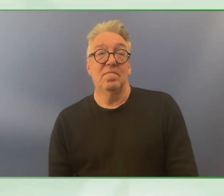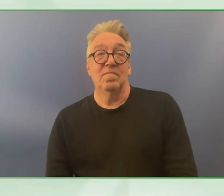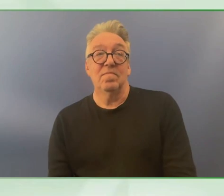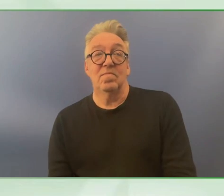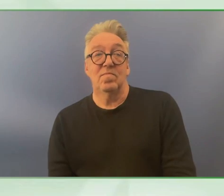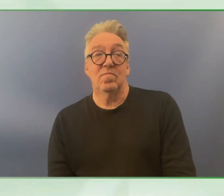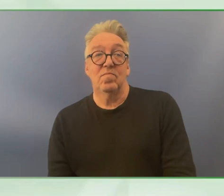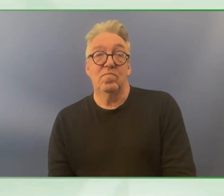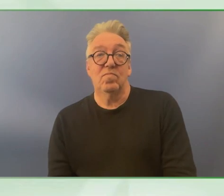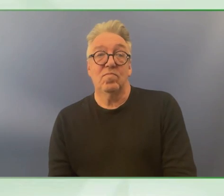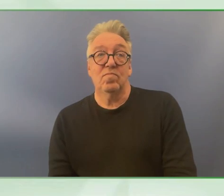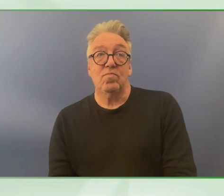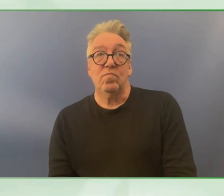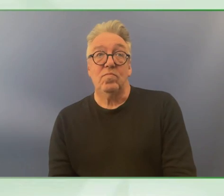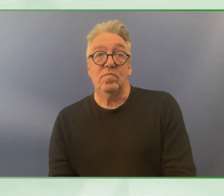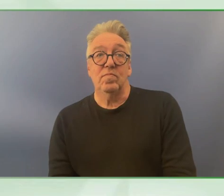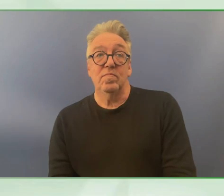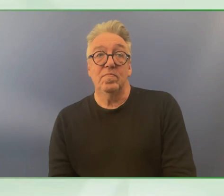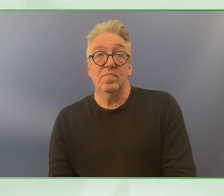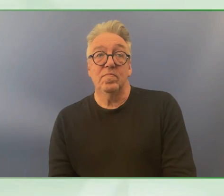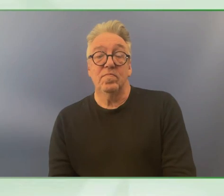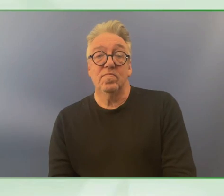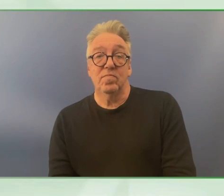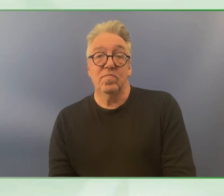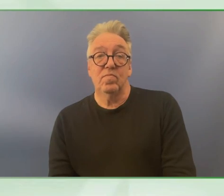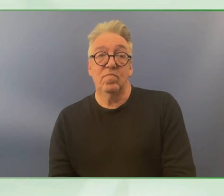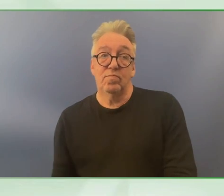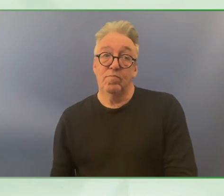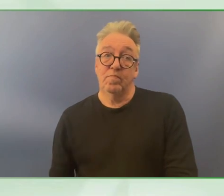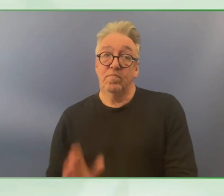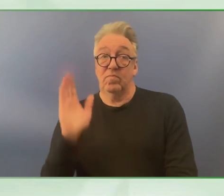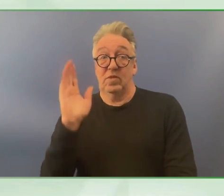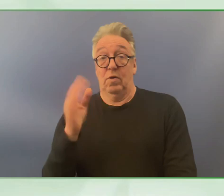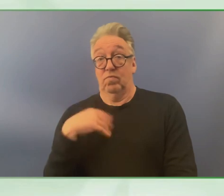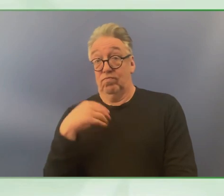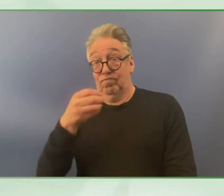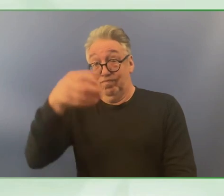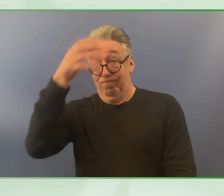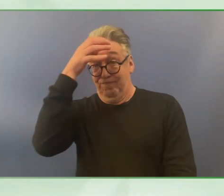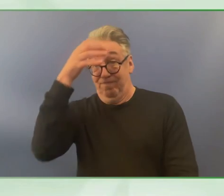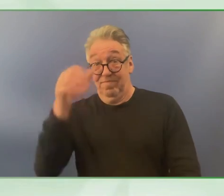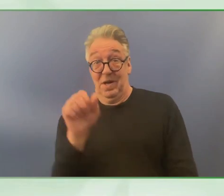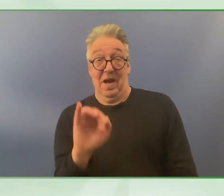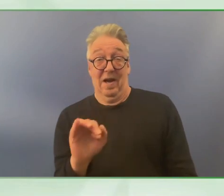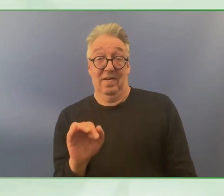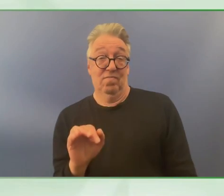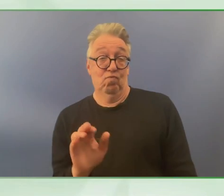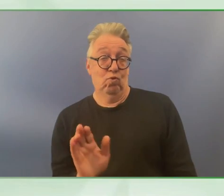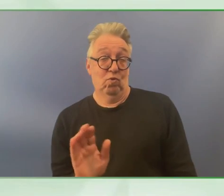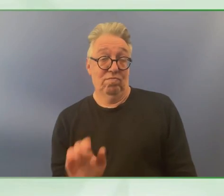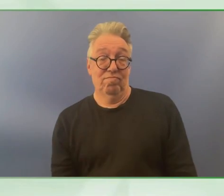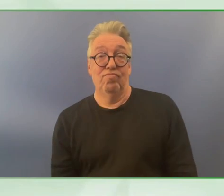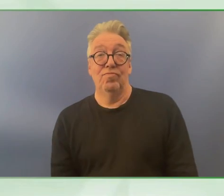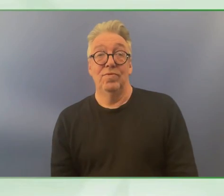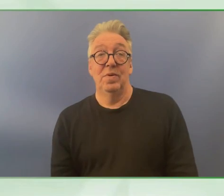Okay. I think that I'm not really an expert on AI, but I think that we taking their words, it's